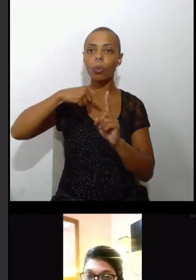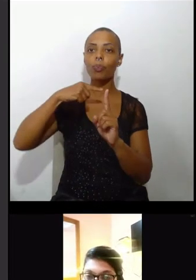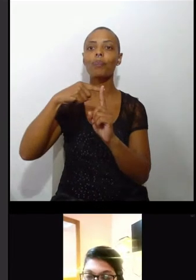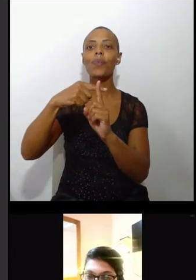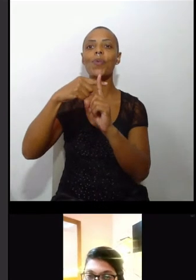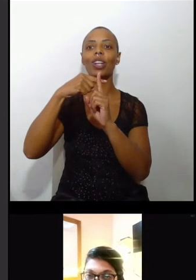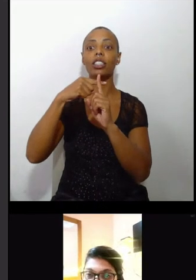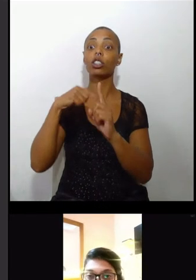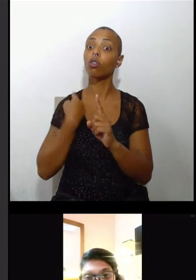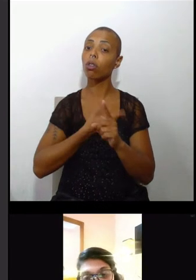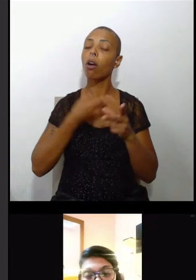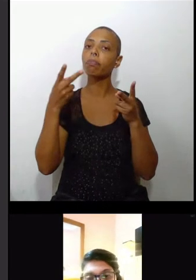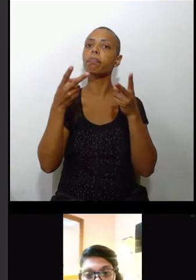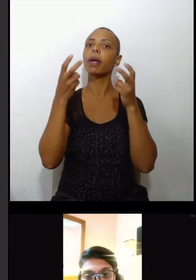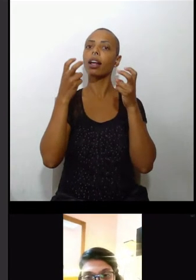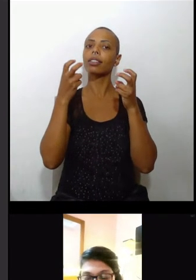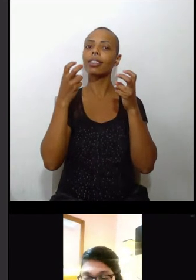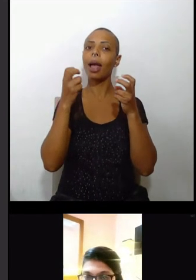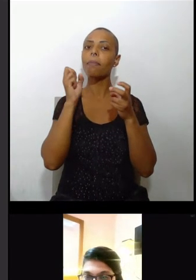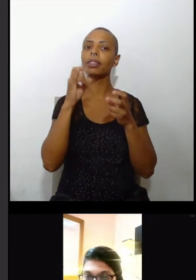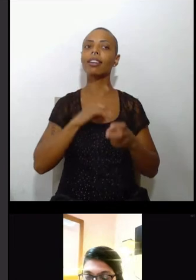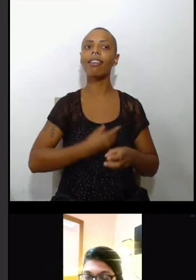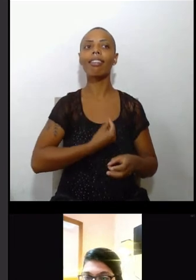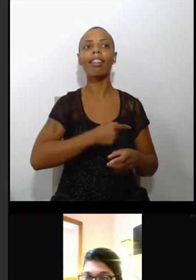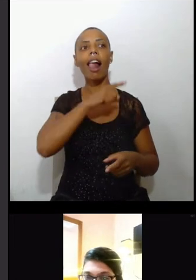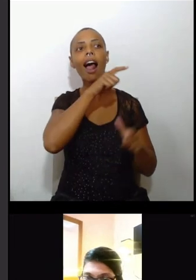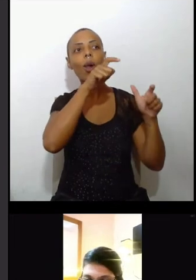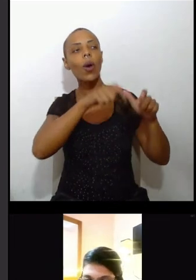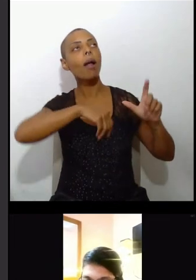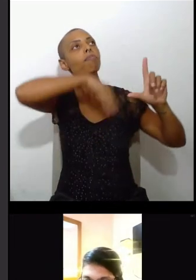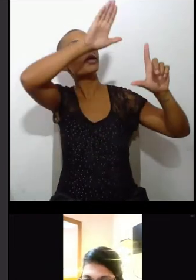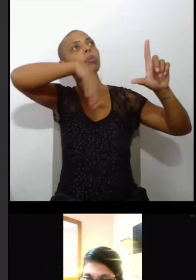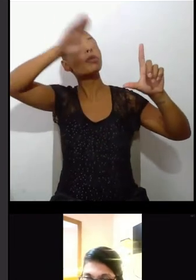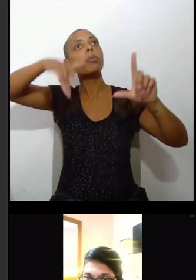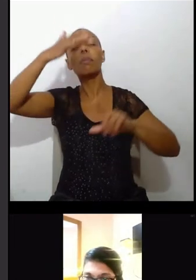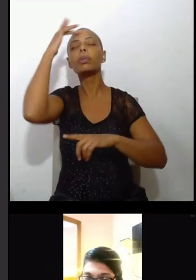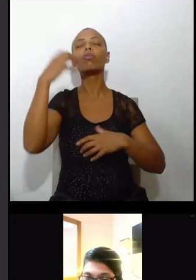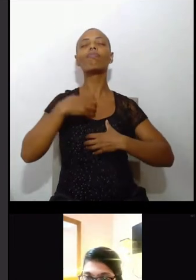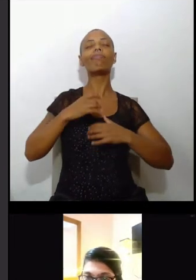ground painting several walls we can move to the next line